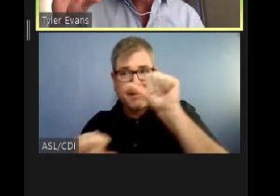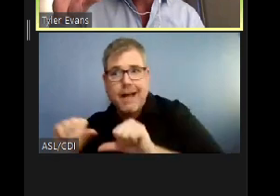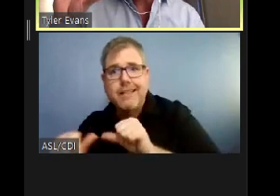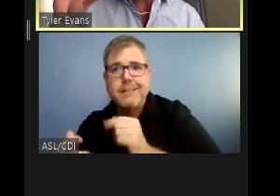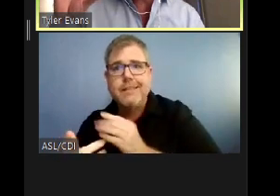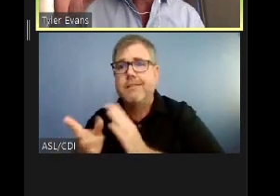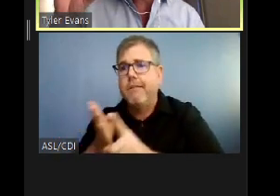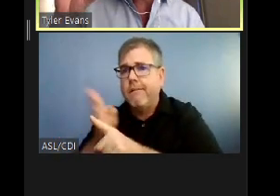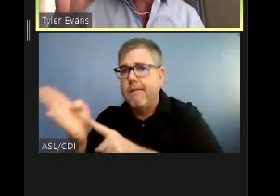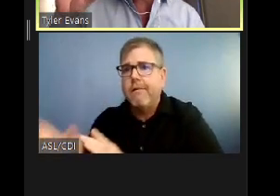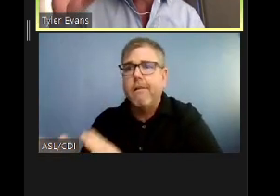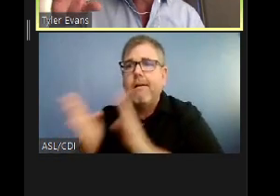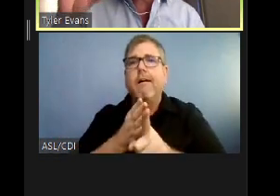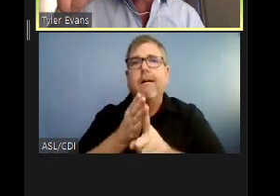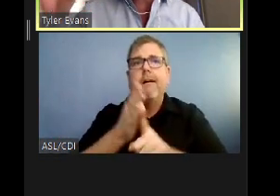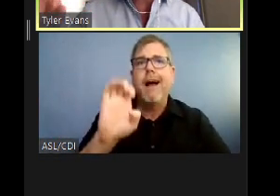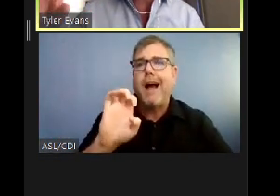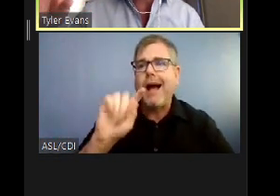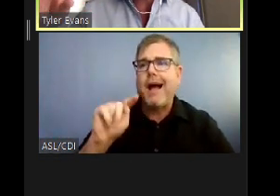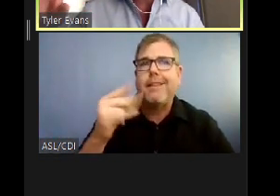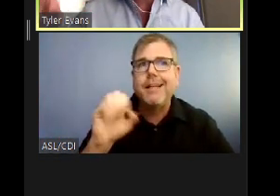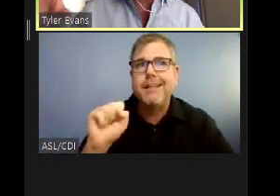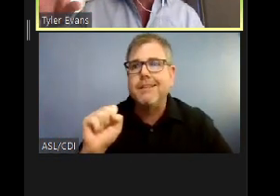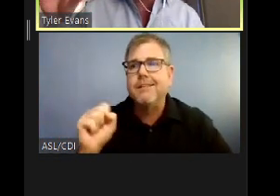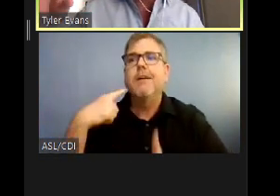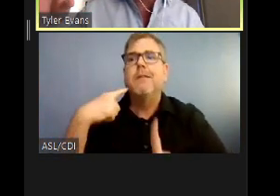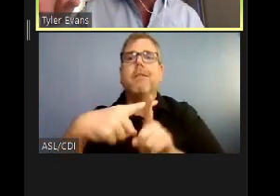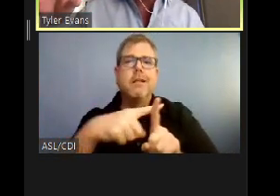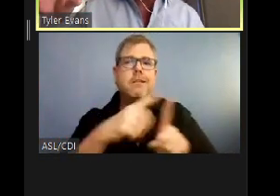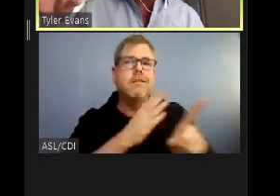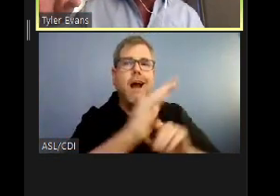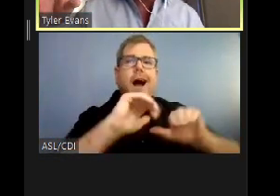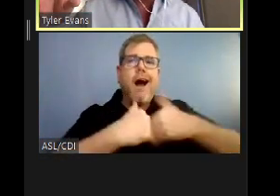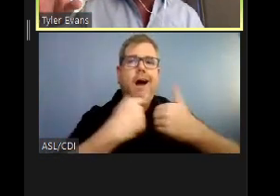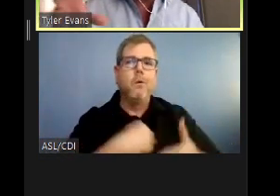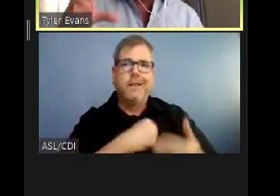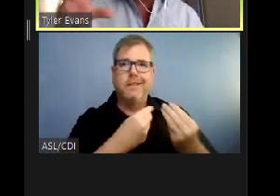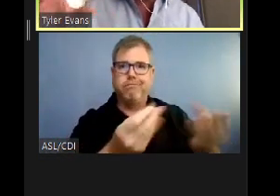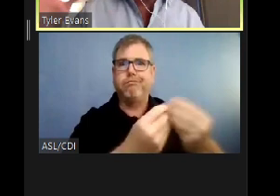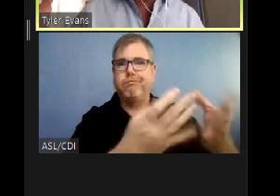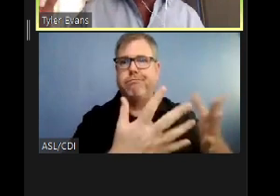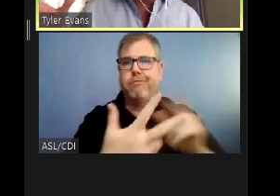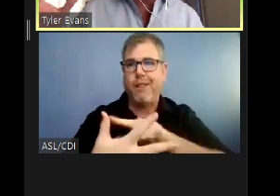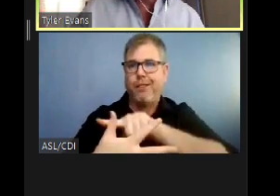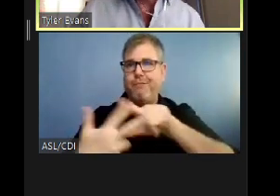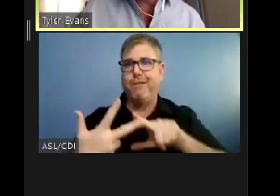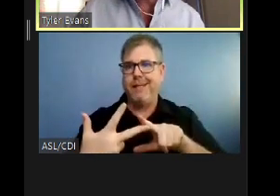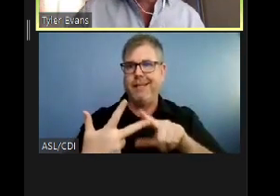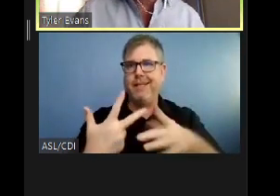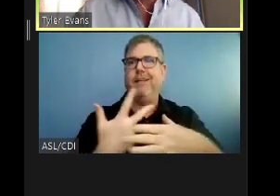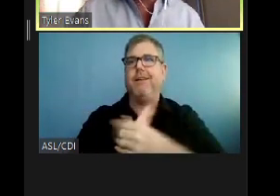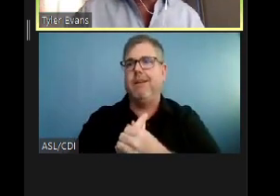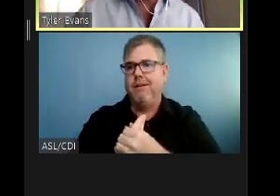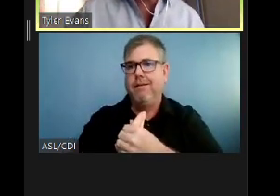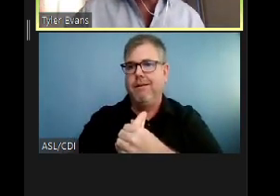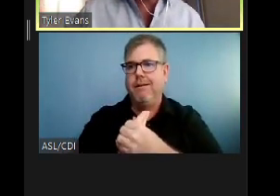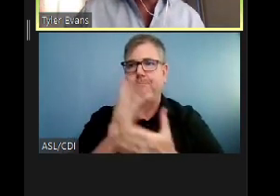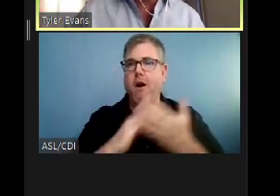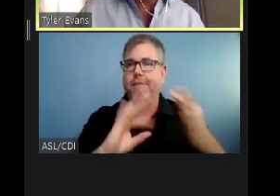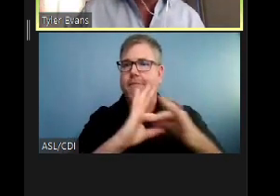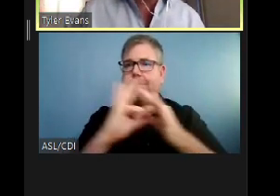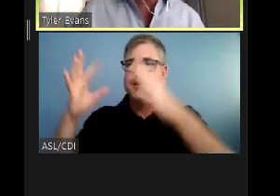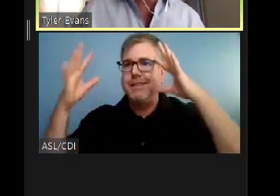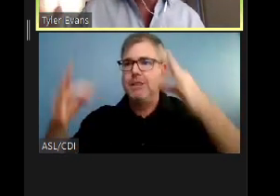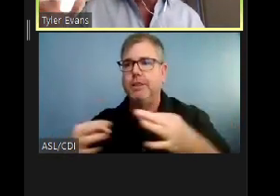into an efficient sort of product or output, and how does that meaningfully get into the arms